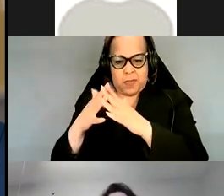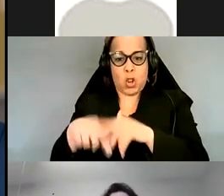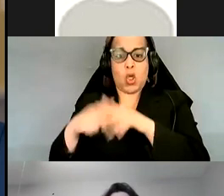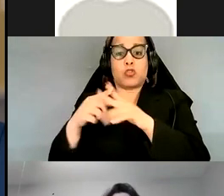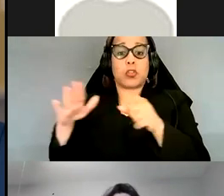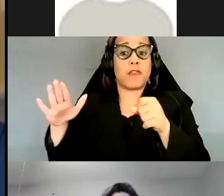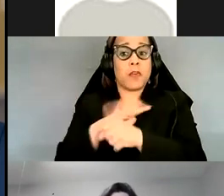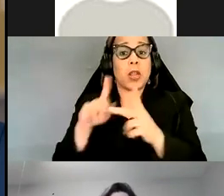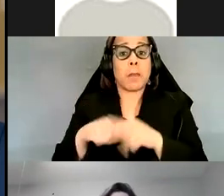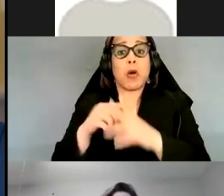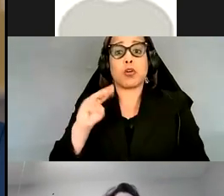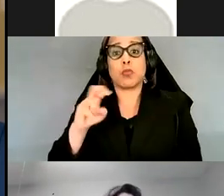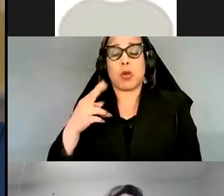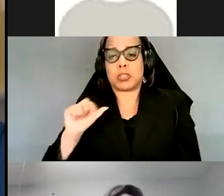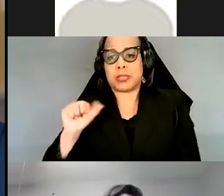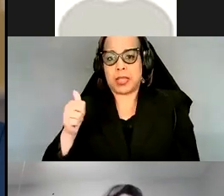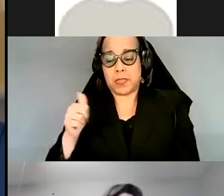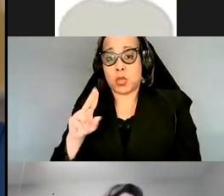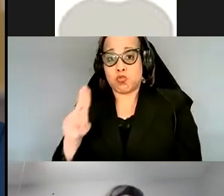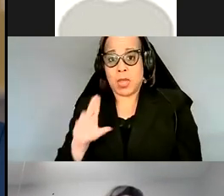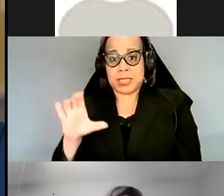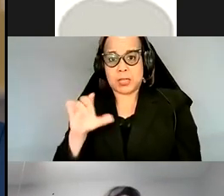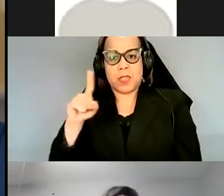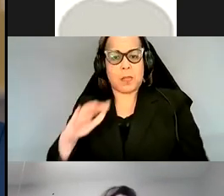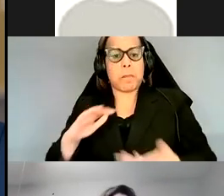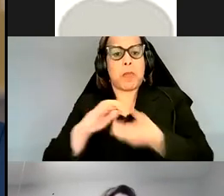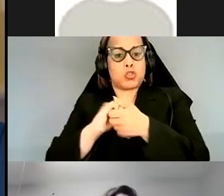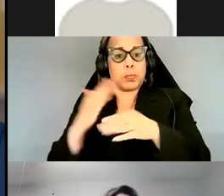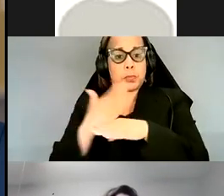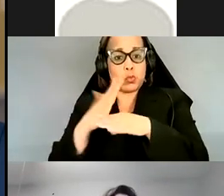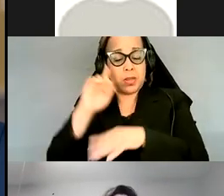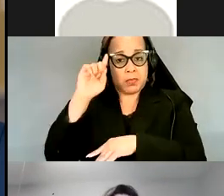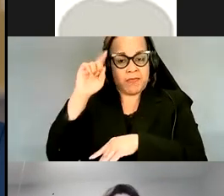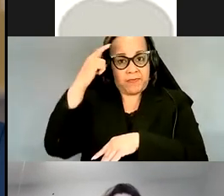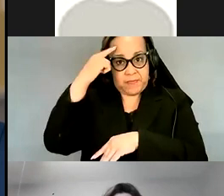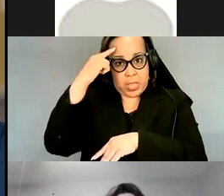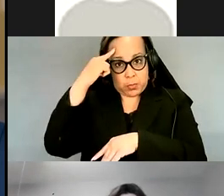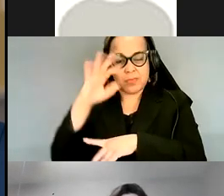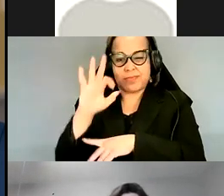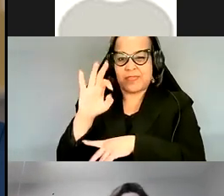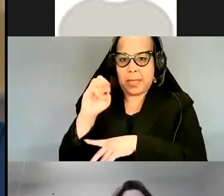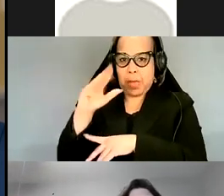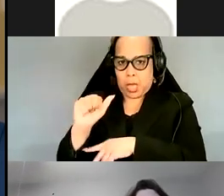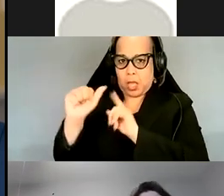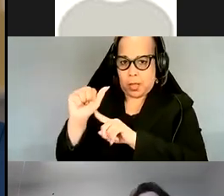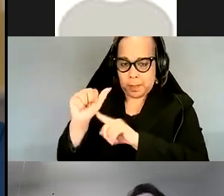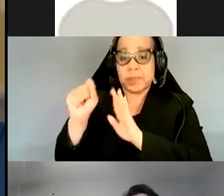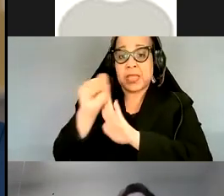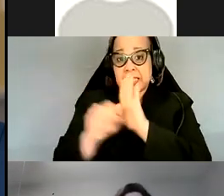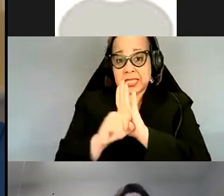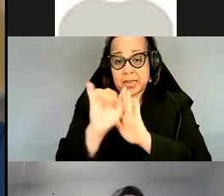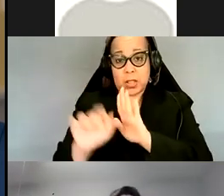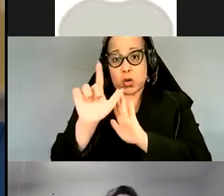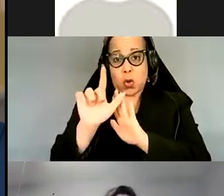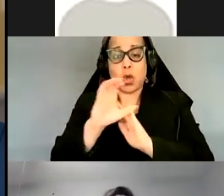on March 10th. And United Center is a partnership between the Federal Emergency Management Agency, the state of Illinois,